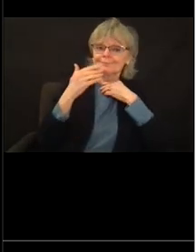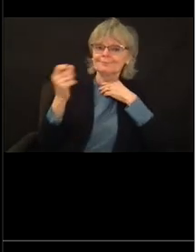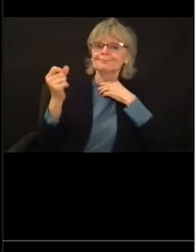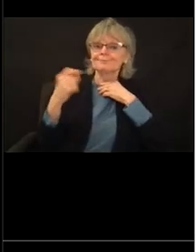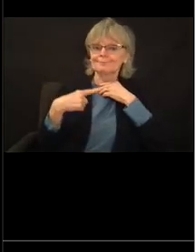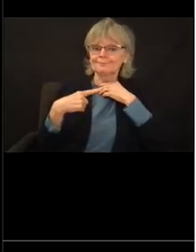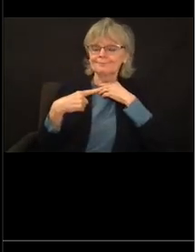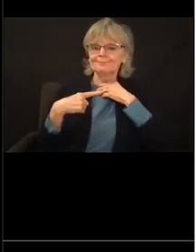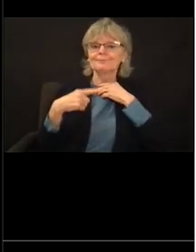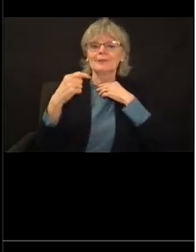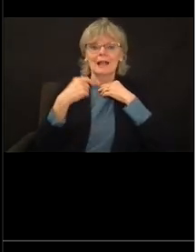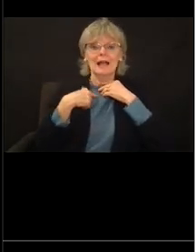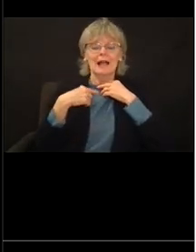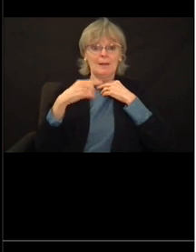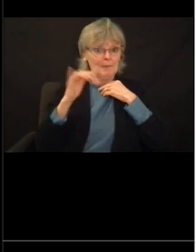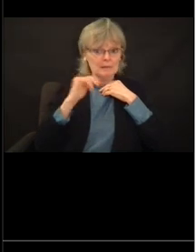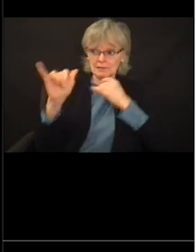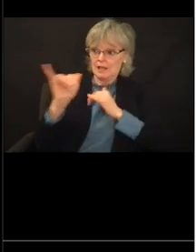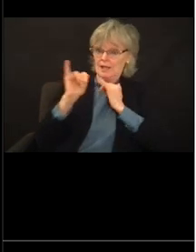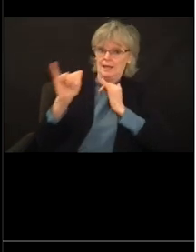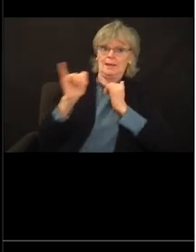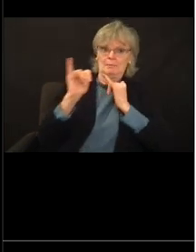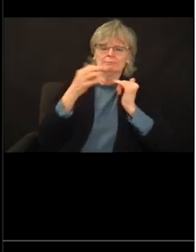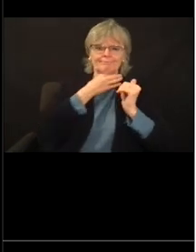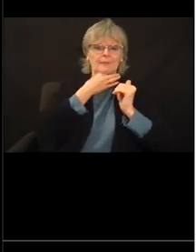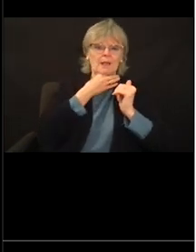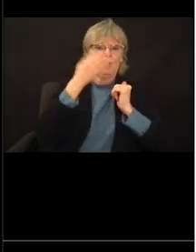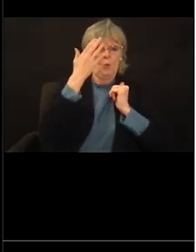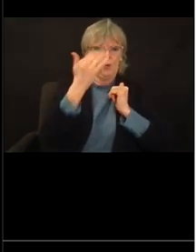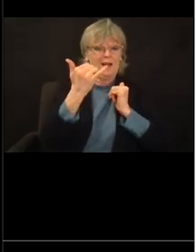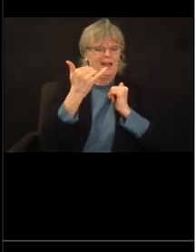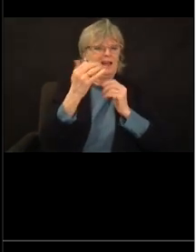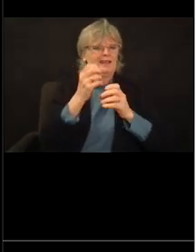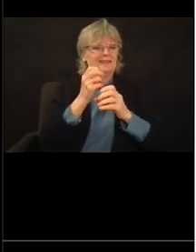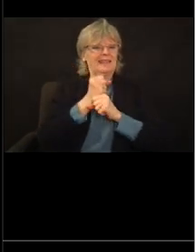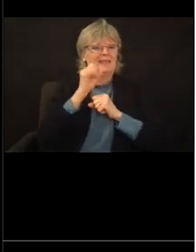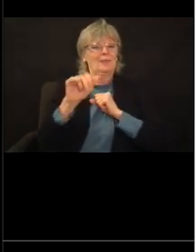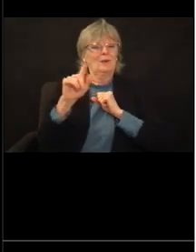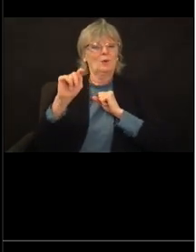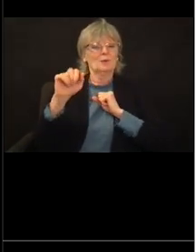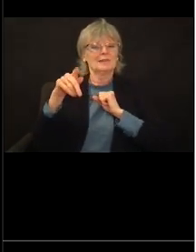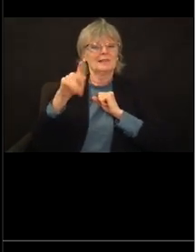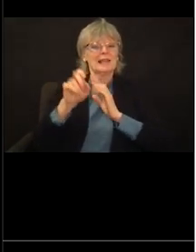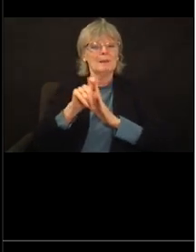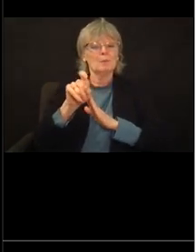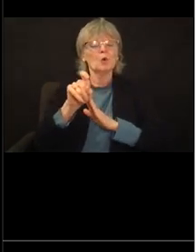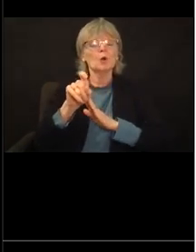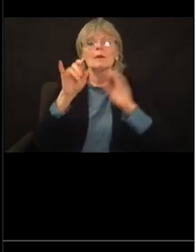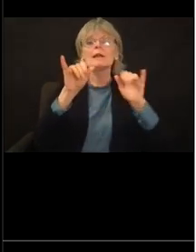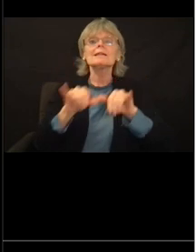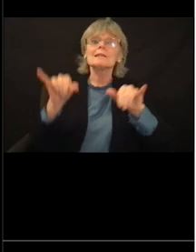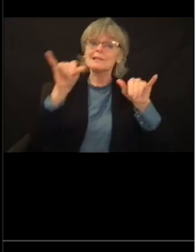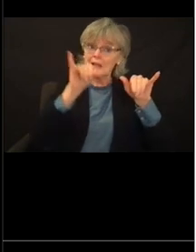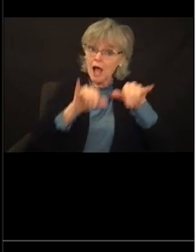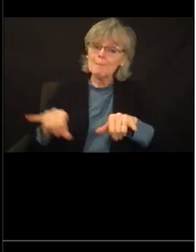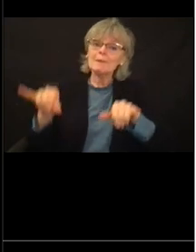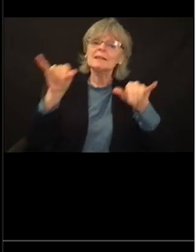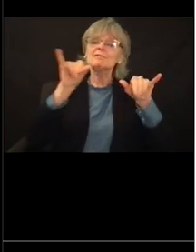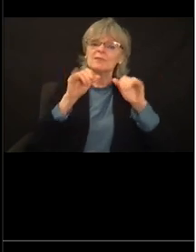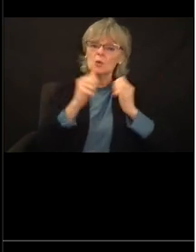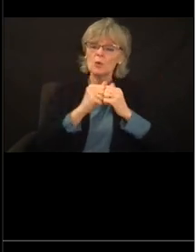a question I also had, like why do monk seals get these tapeworms? Because it is pretty common in monk seals. And